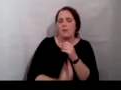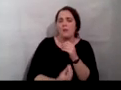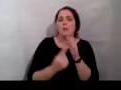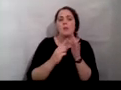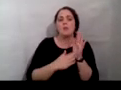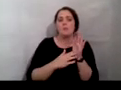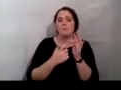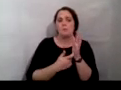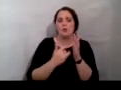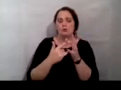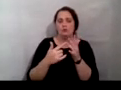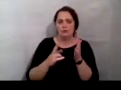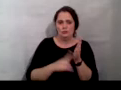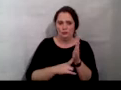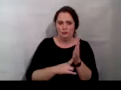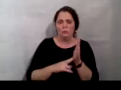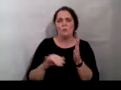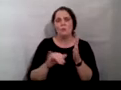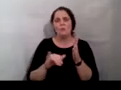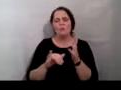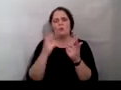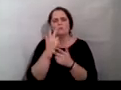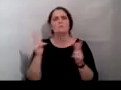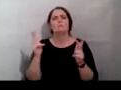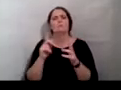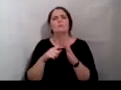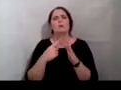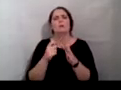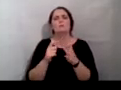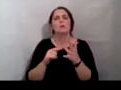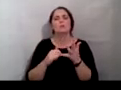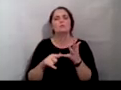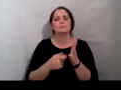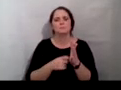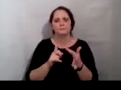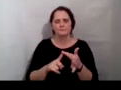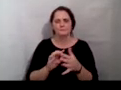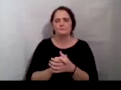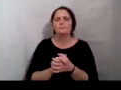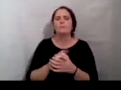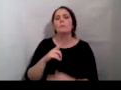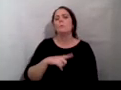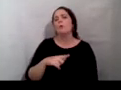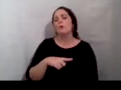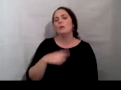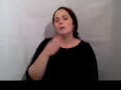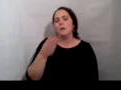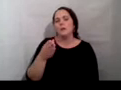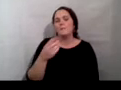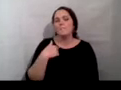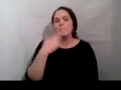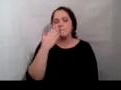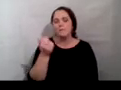exposure. And really what I mean by that is that it was something I found in the